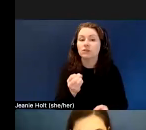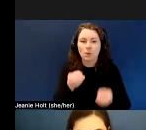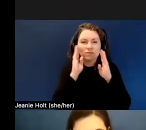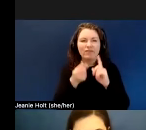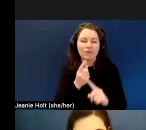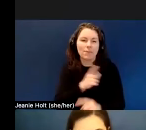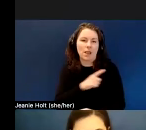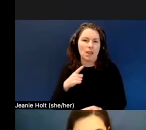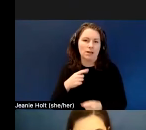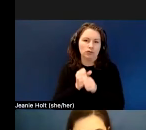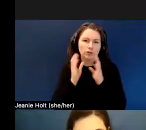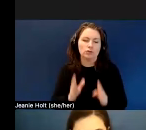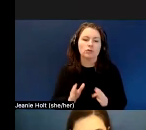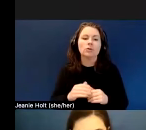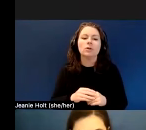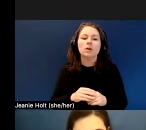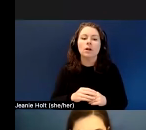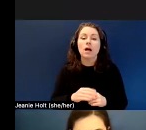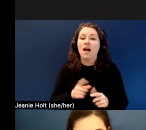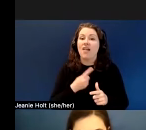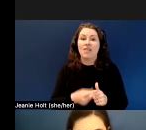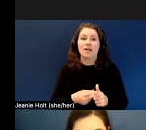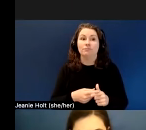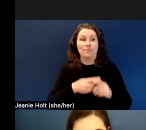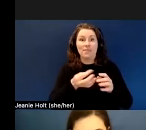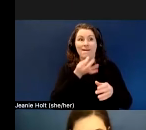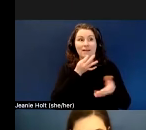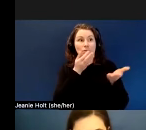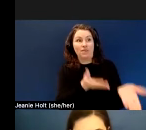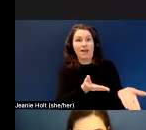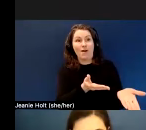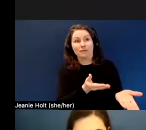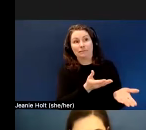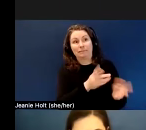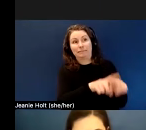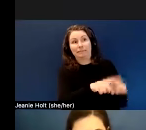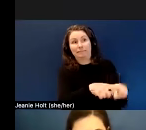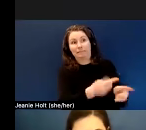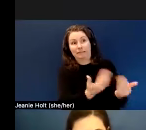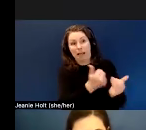legislators. And then we leaned on the experts that were already there in the state.